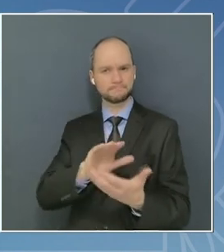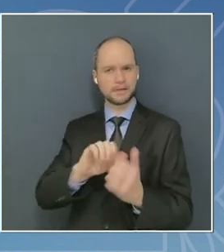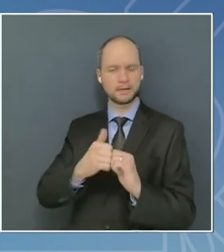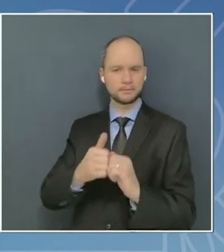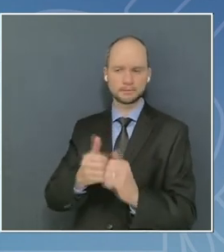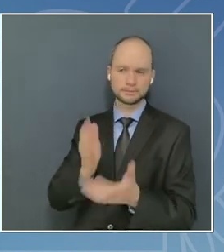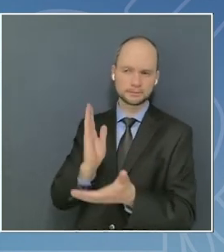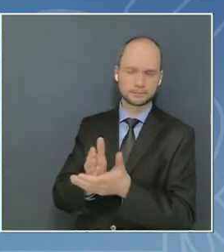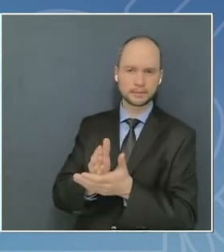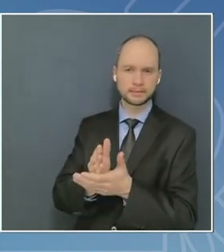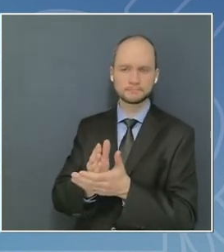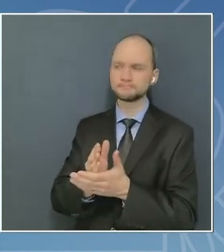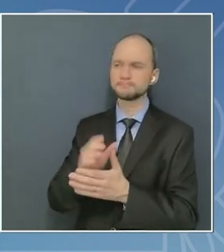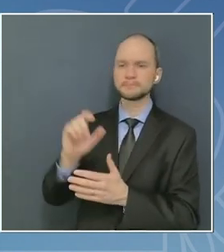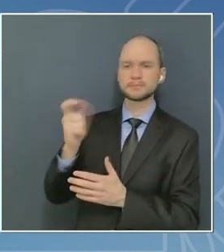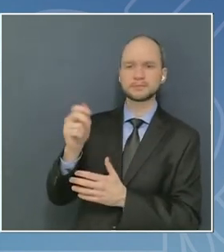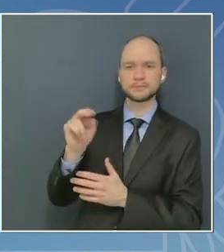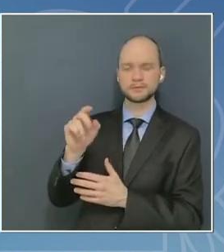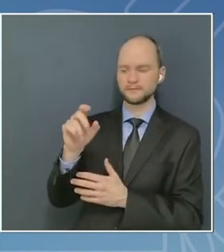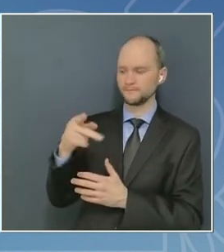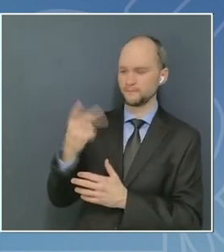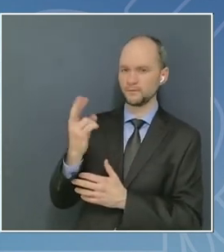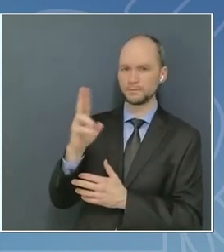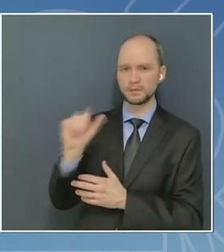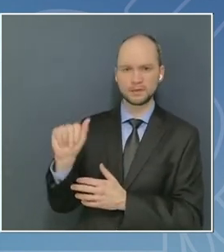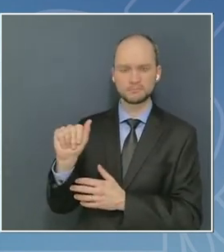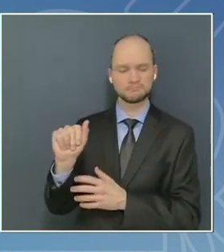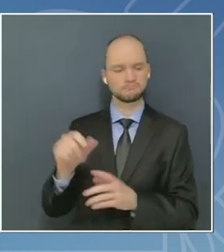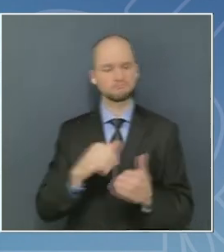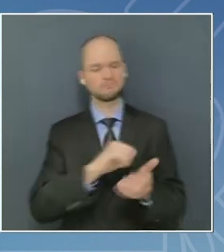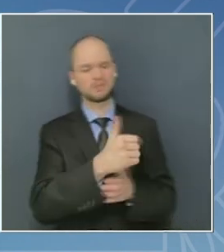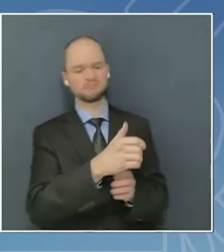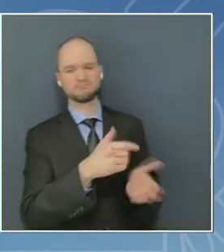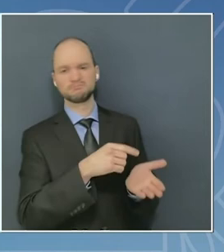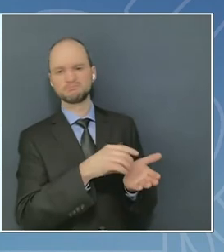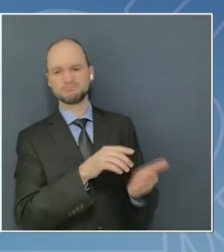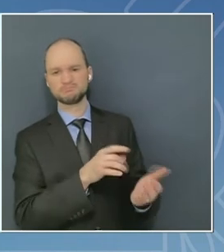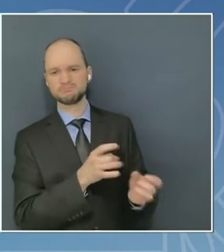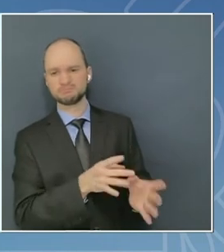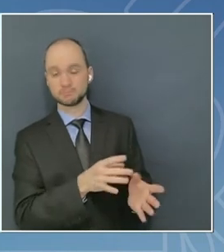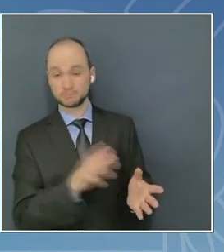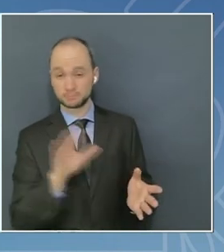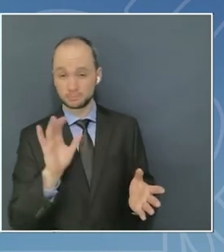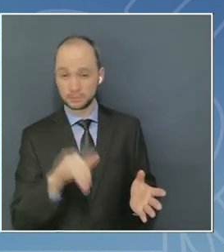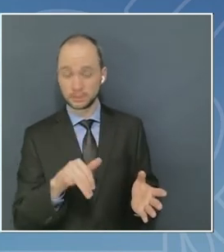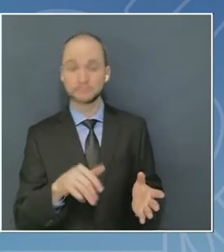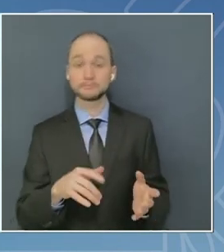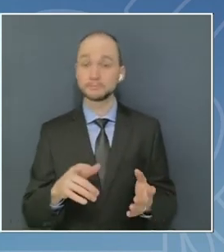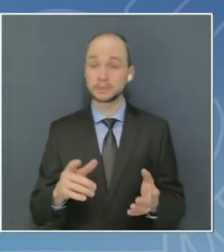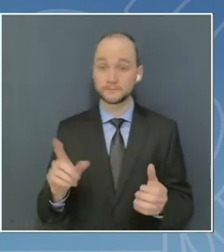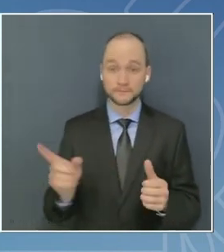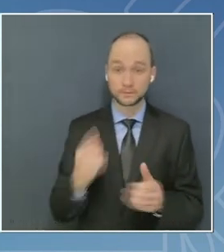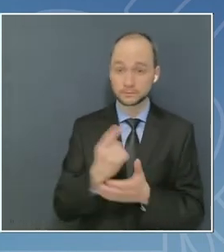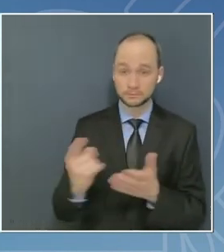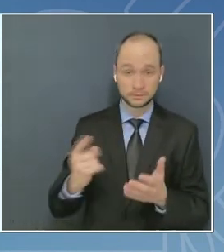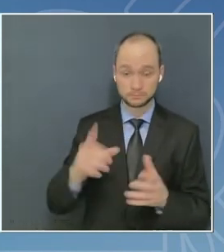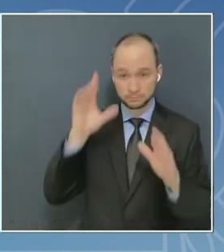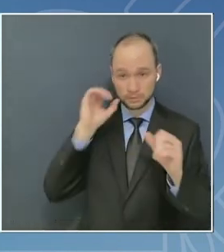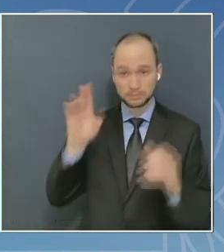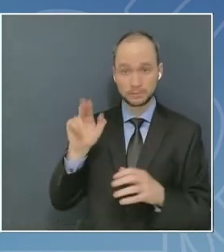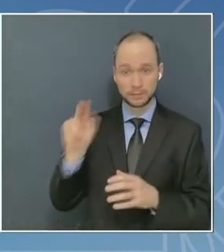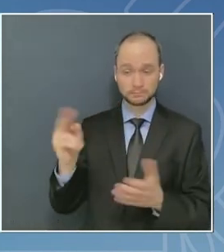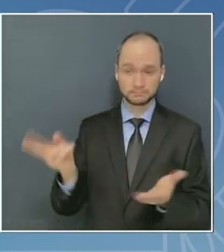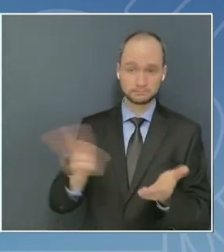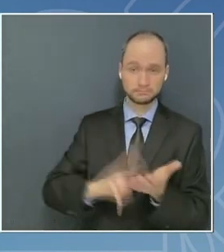top. Week one, after he was sworn in, the president signed a presidential memorandum condemning, making clear that it was